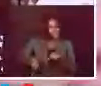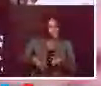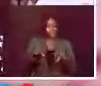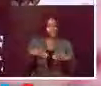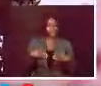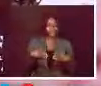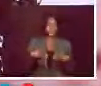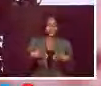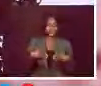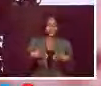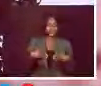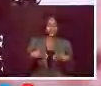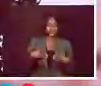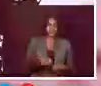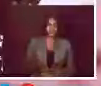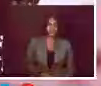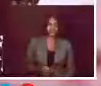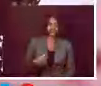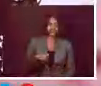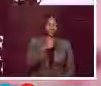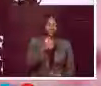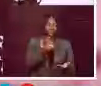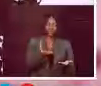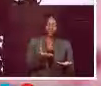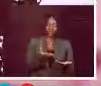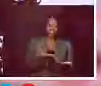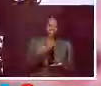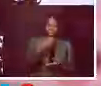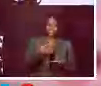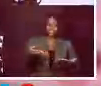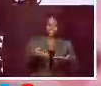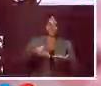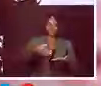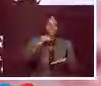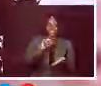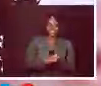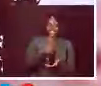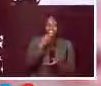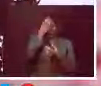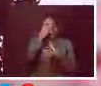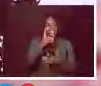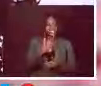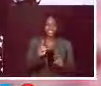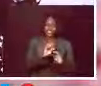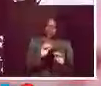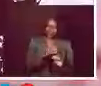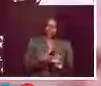Mr. Speaker, and I don't want Mr. Speaker to be introduced into this that Mr. Speaker took a decision.